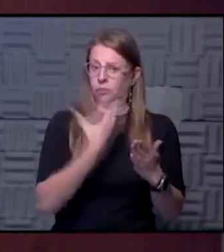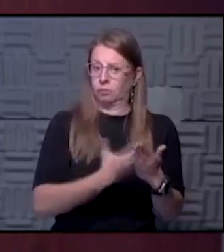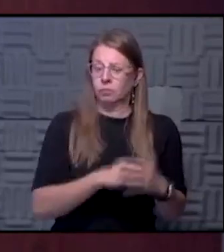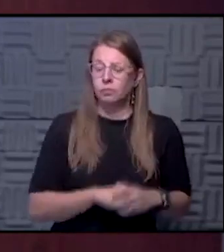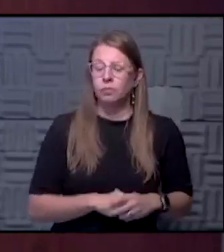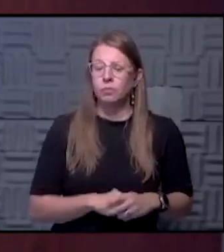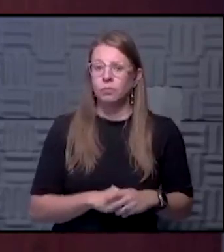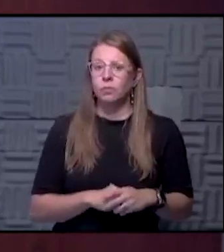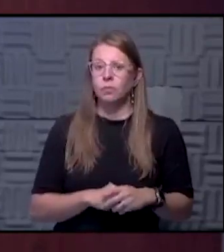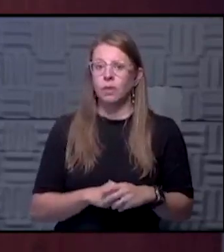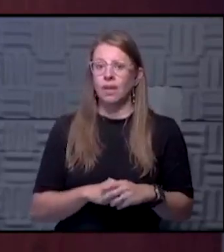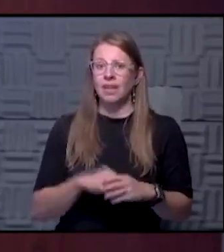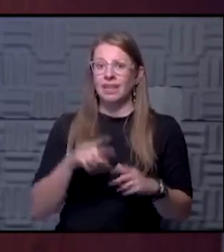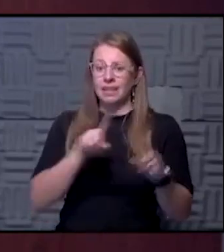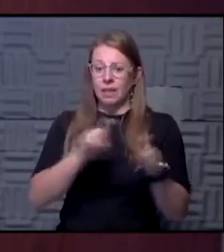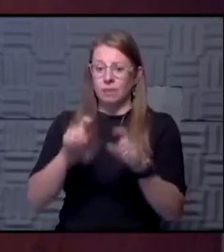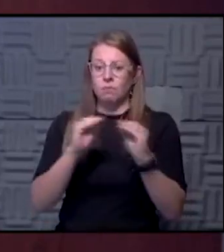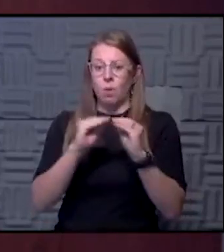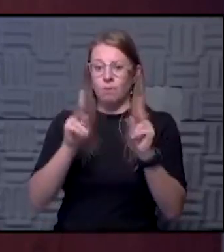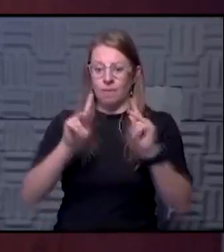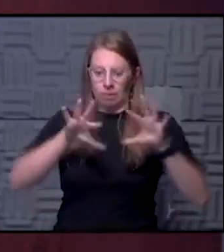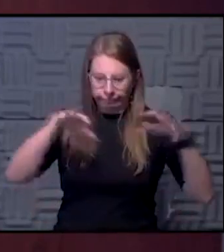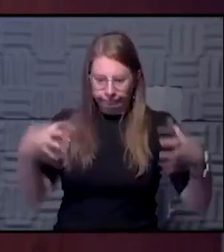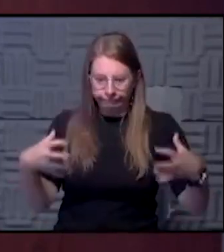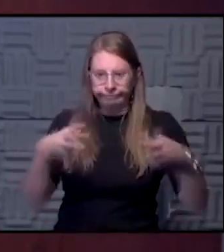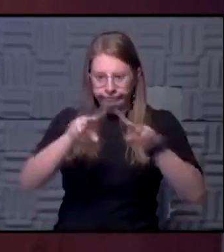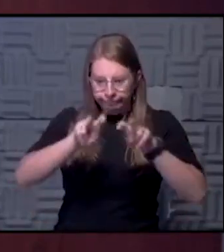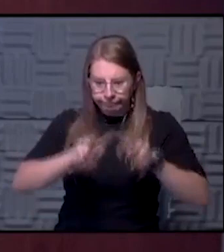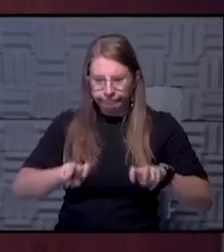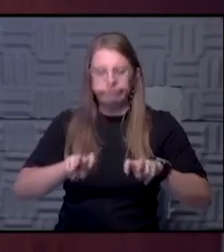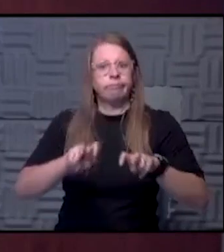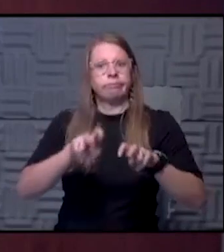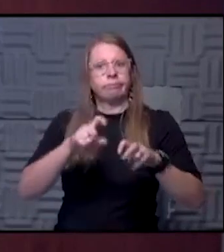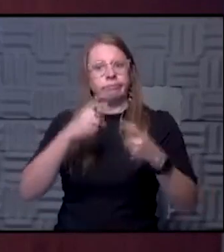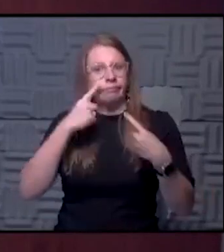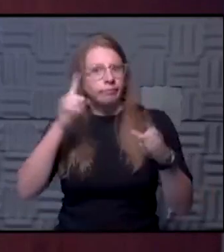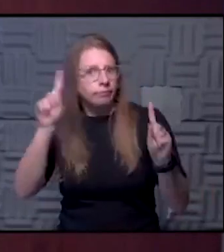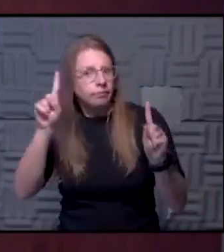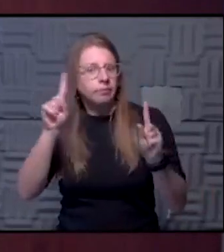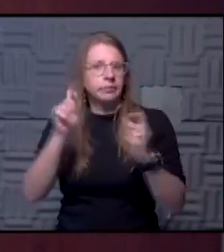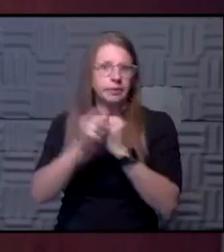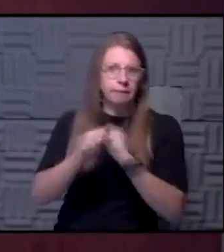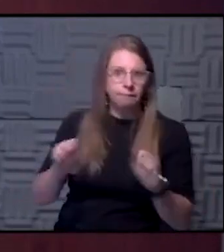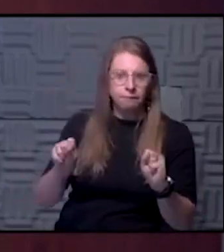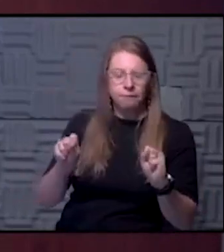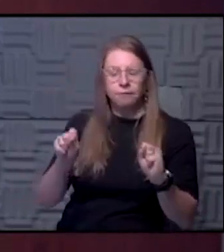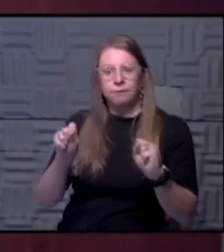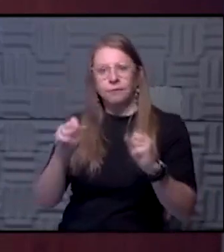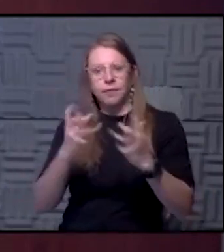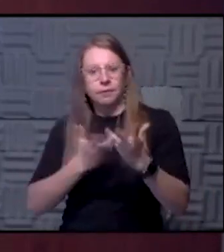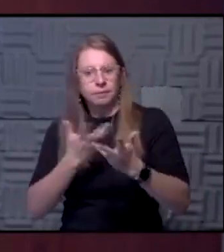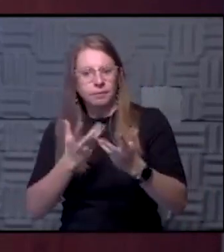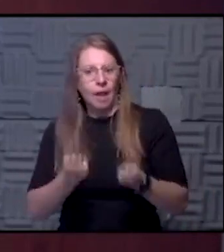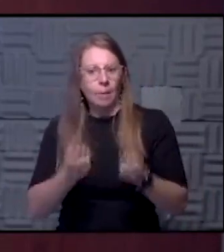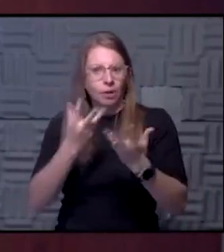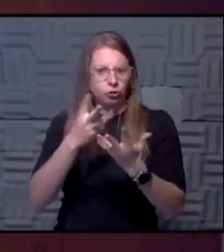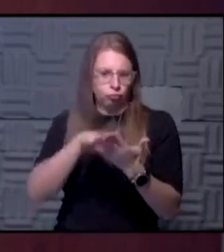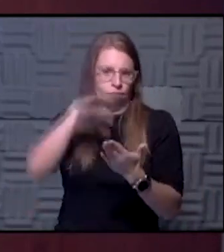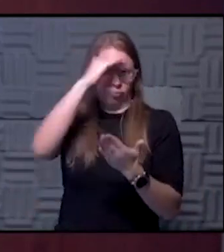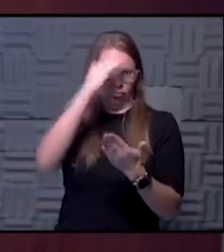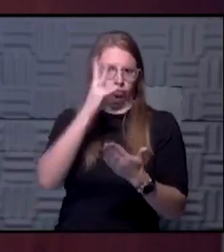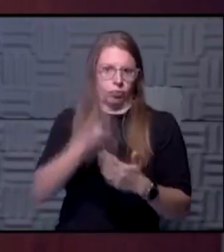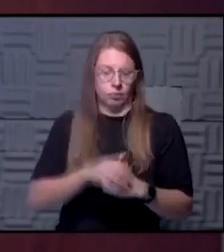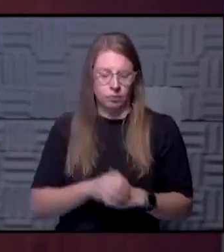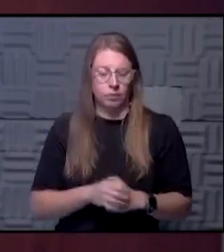we need to do larger studies is we need to figure out better how efficacious it is, how safe it is. And so this trial